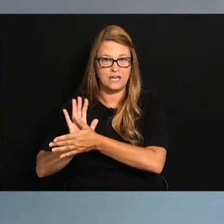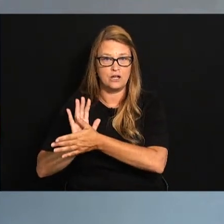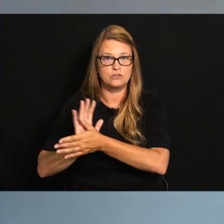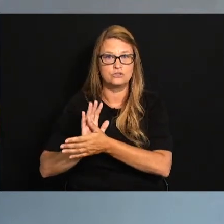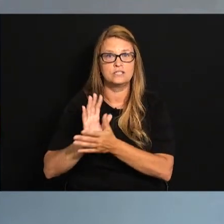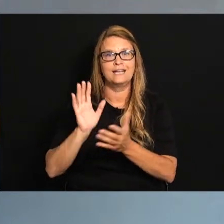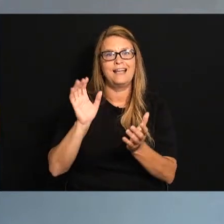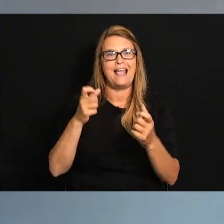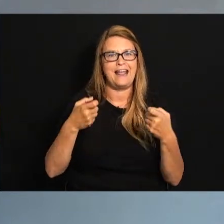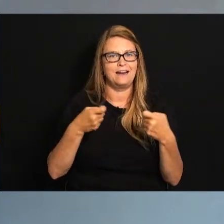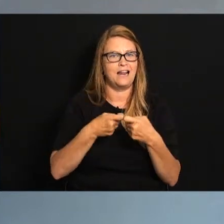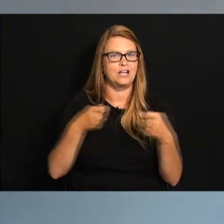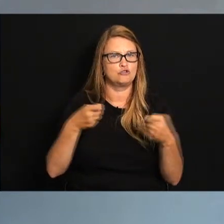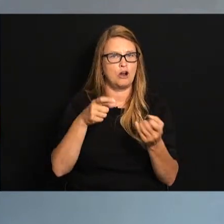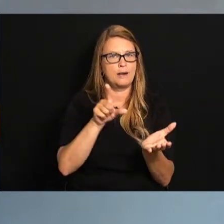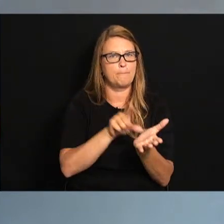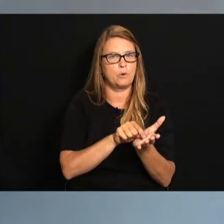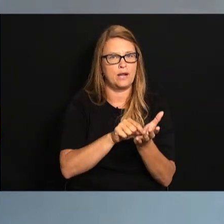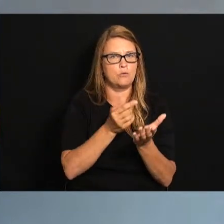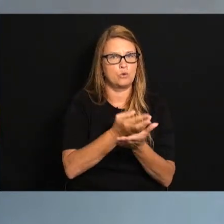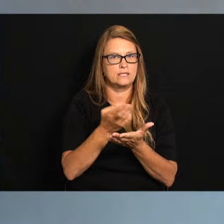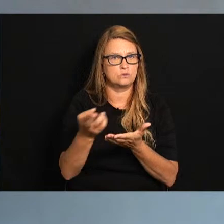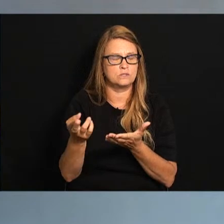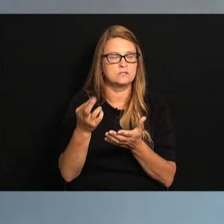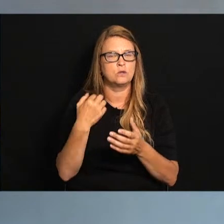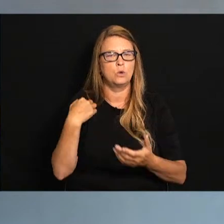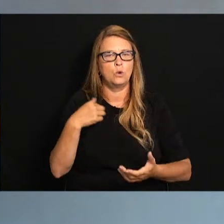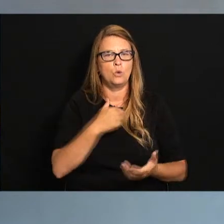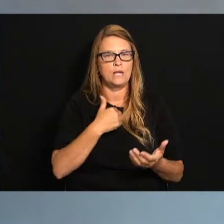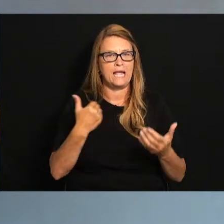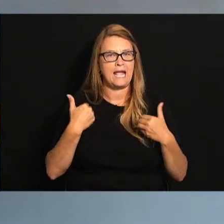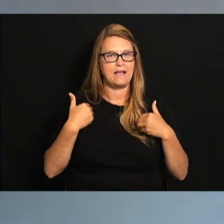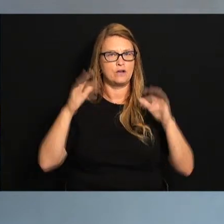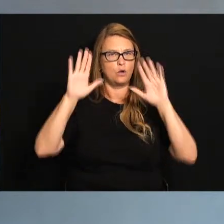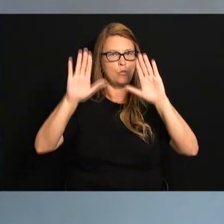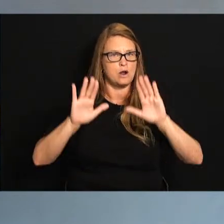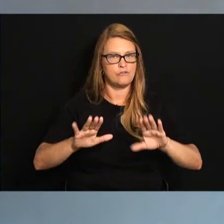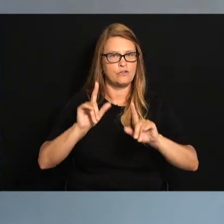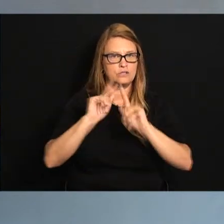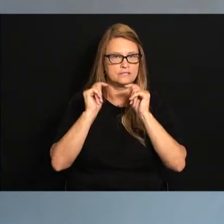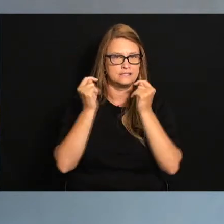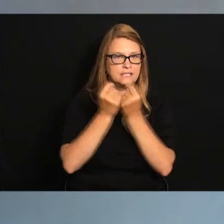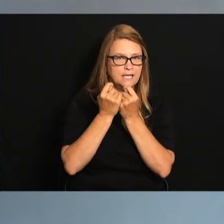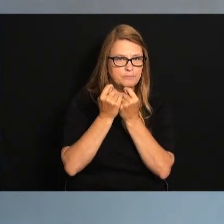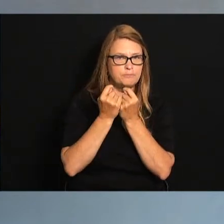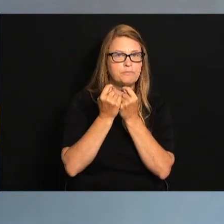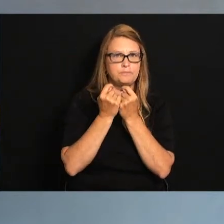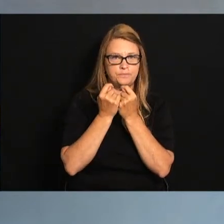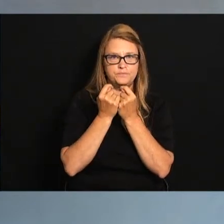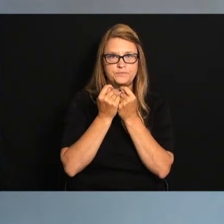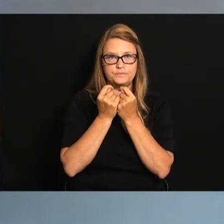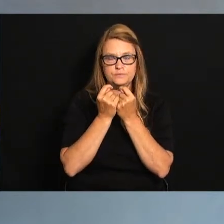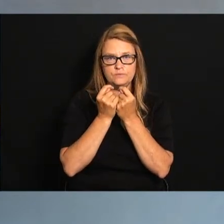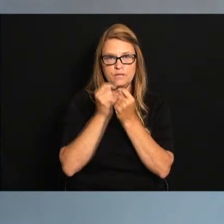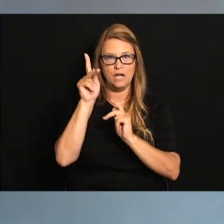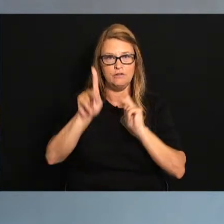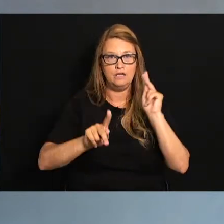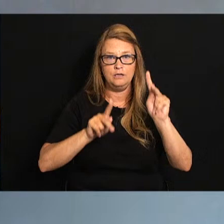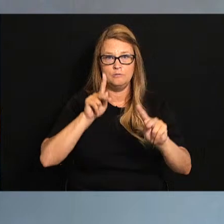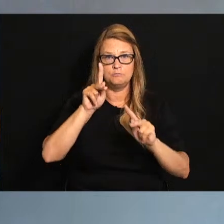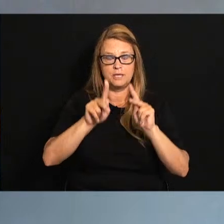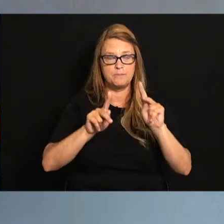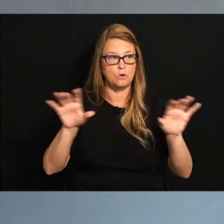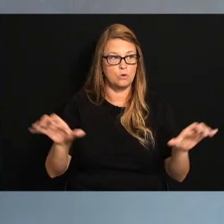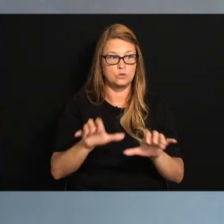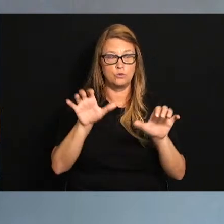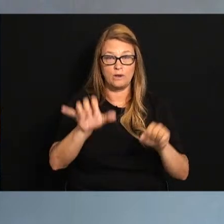print resources. We have a great team of folks that are working these